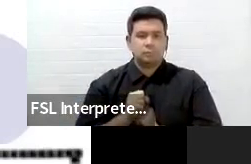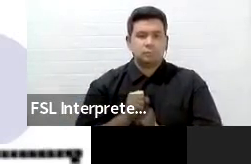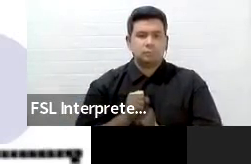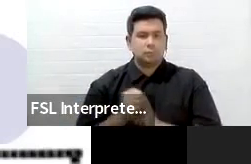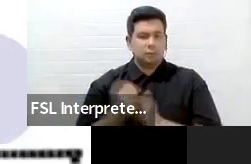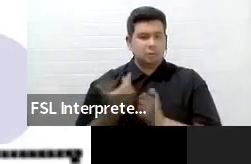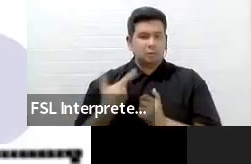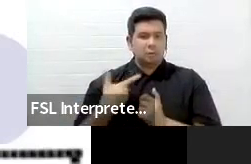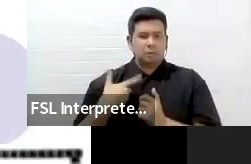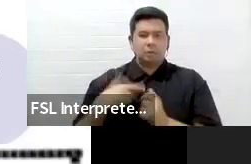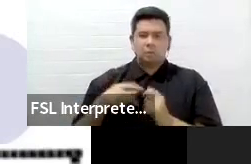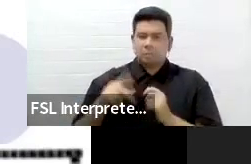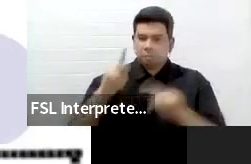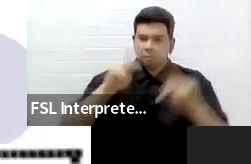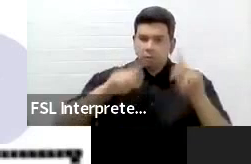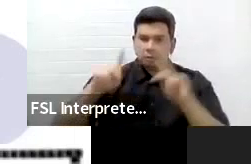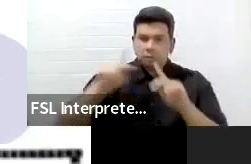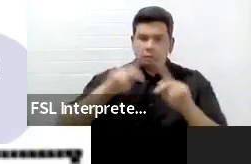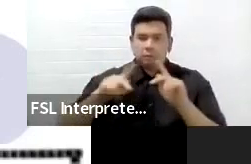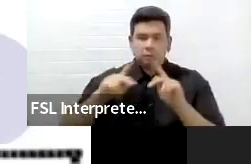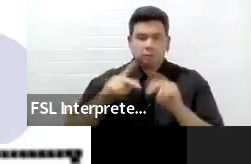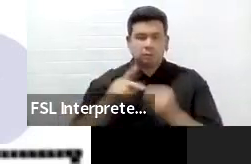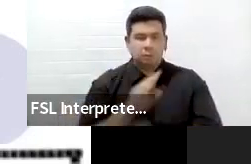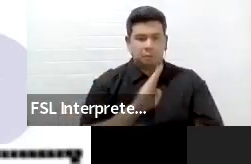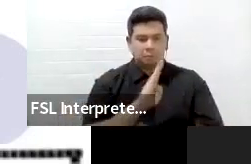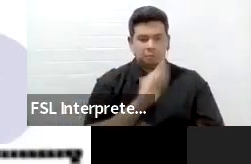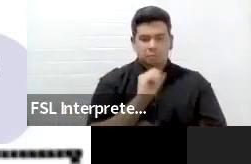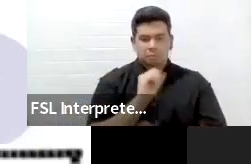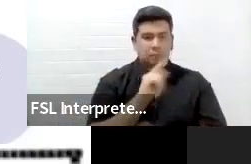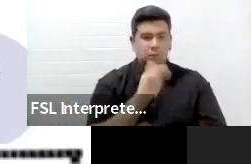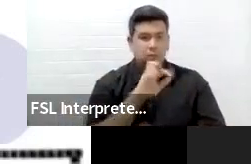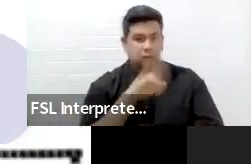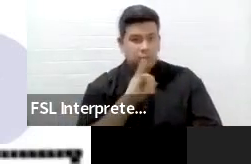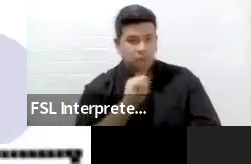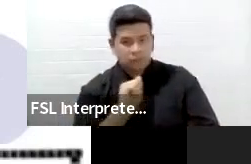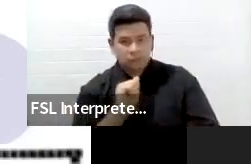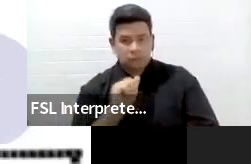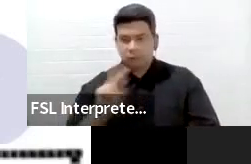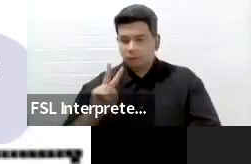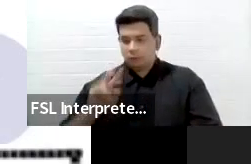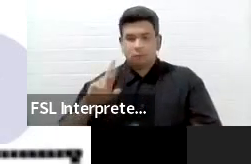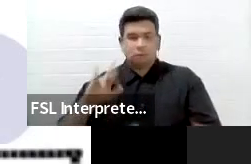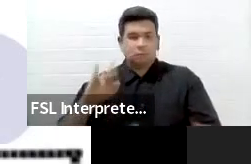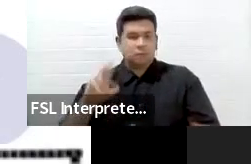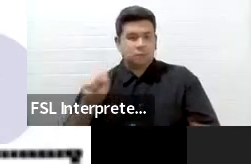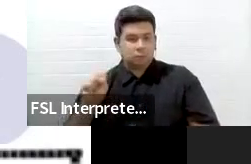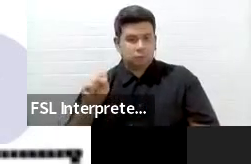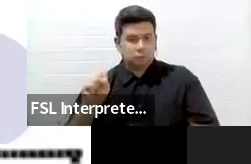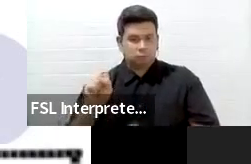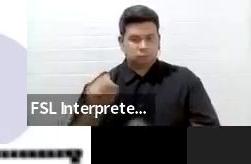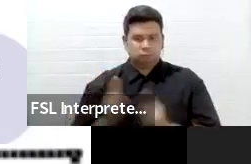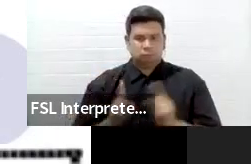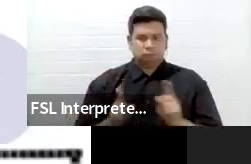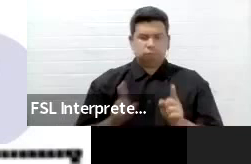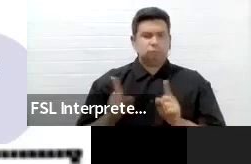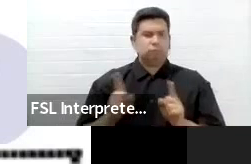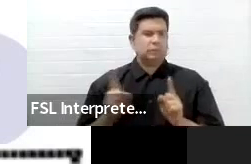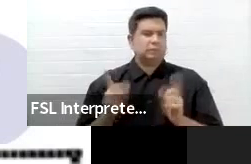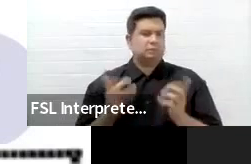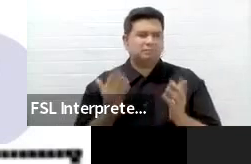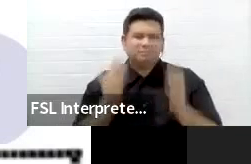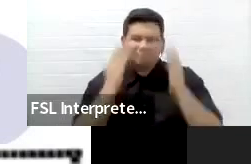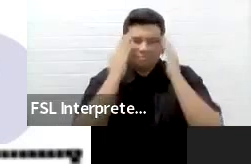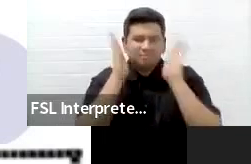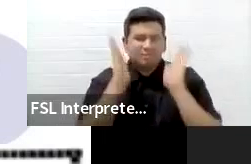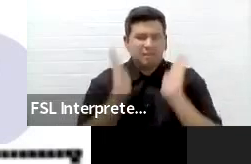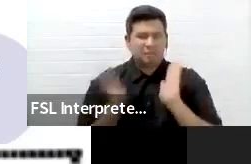cannot distinguish the difference between bacteria and virus. What more for the scientific community who were uh, uh,